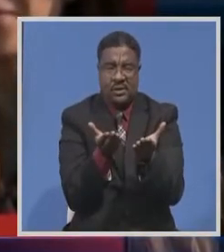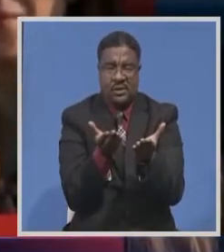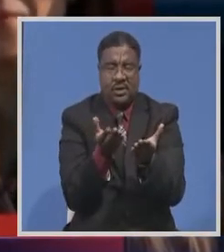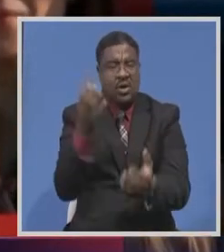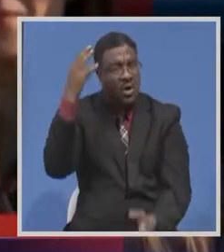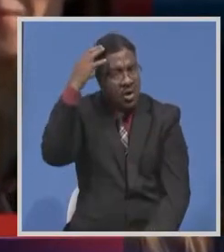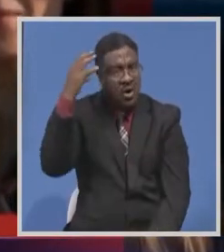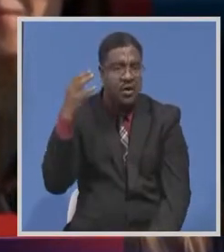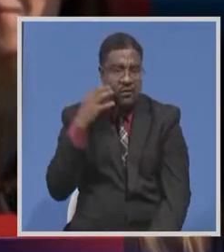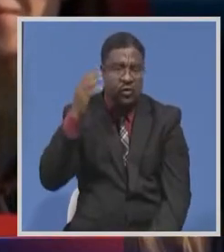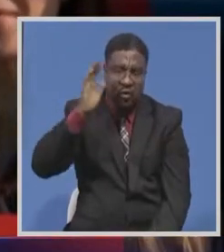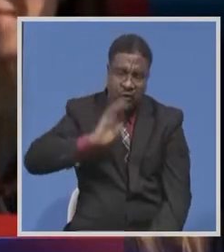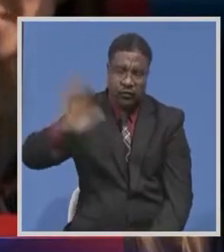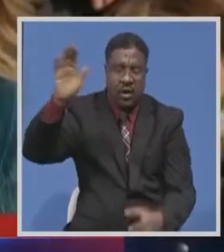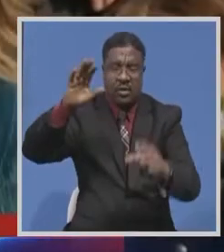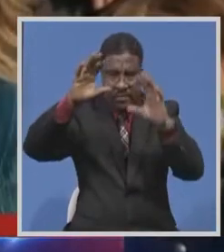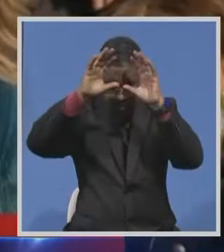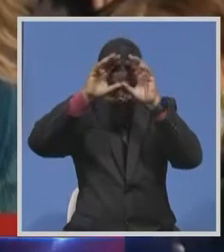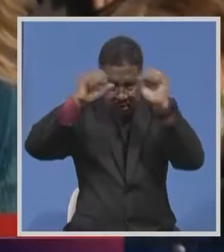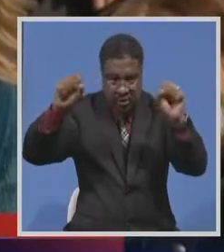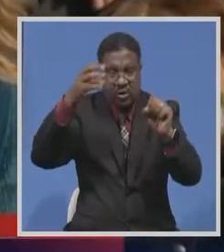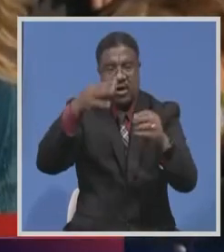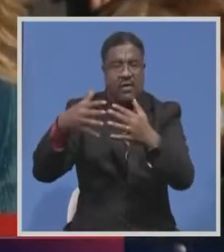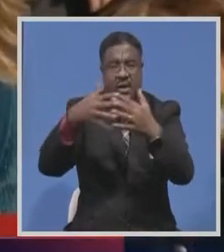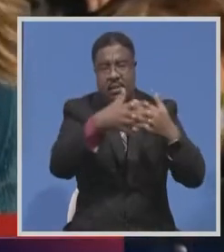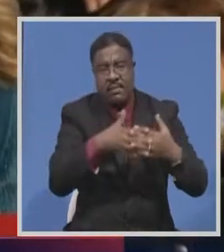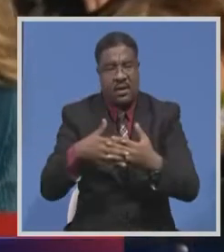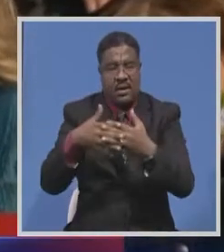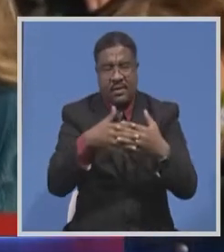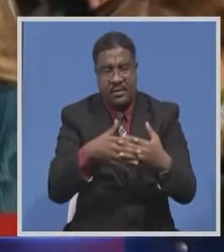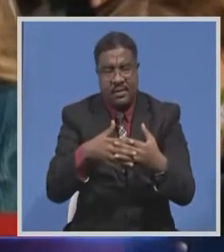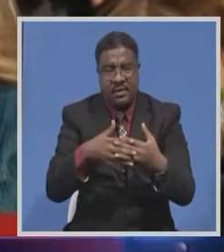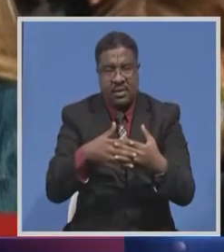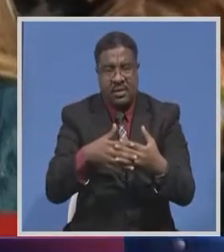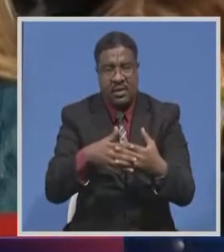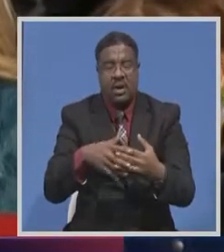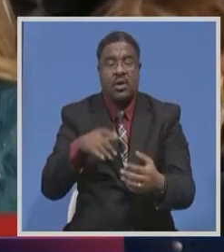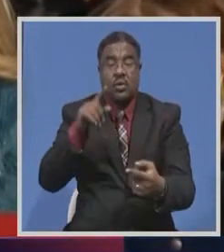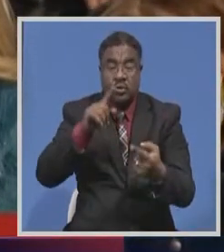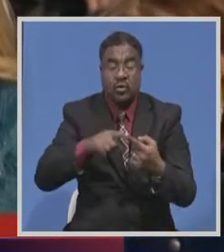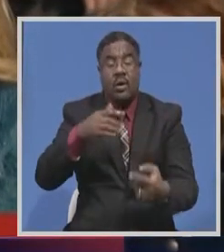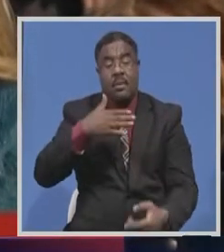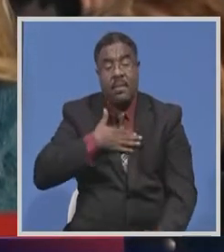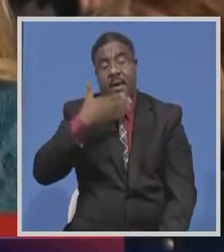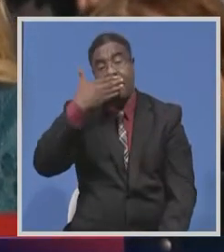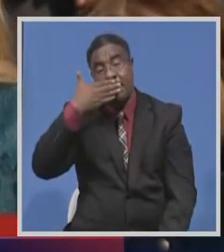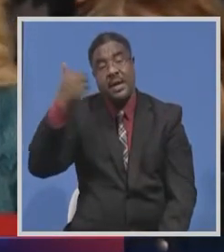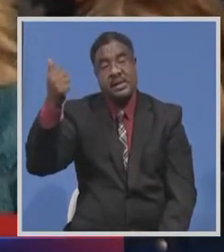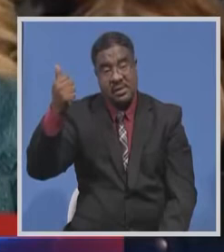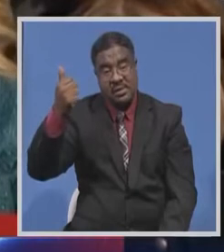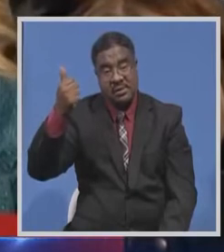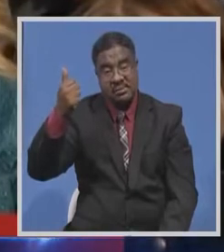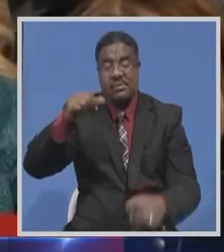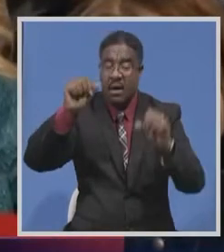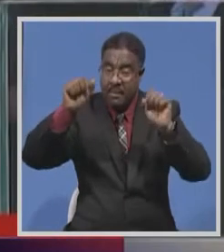office of president of the United States office of president of the United States and will to the best of my ability will the best